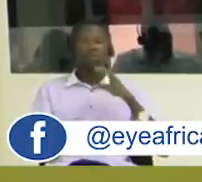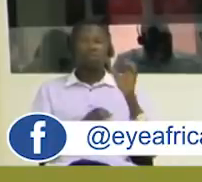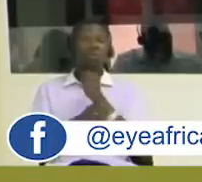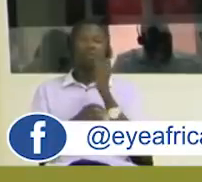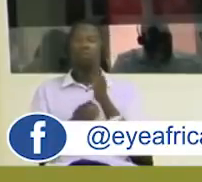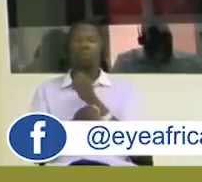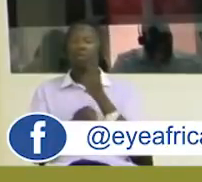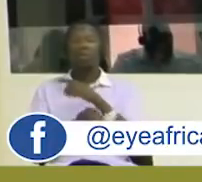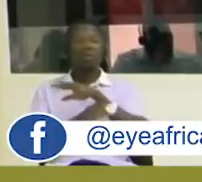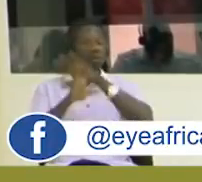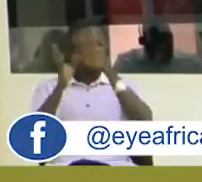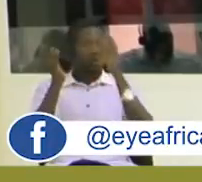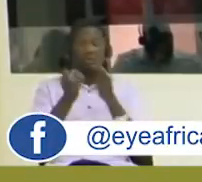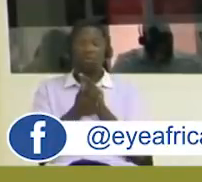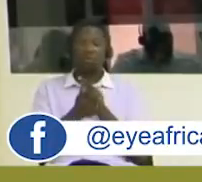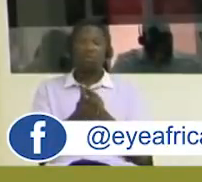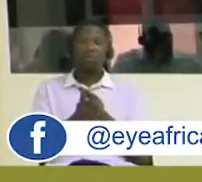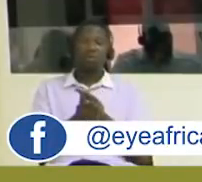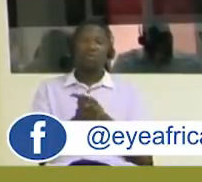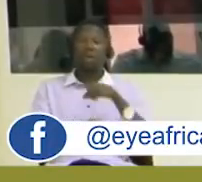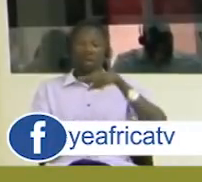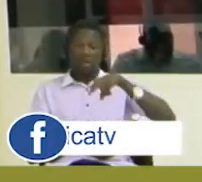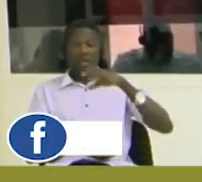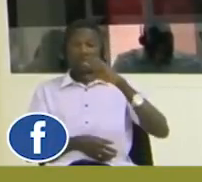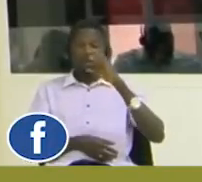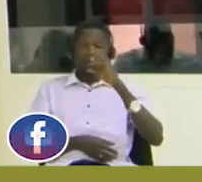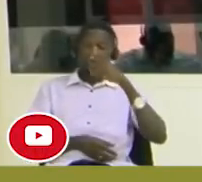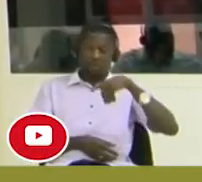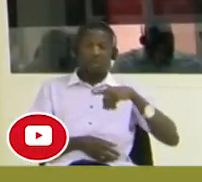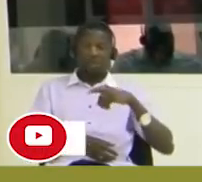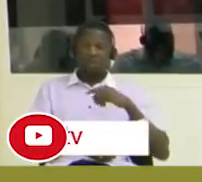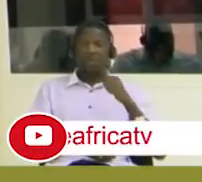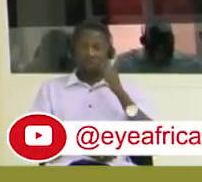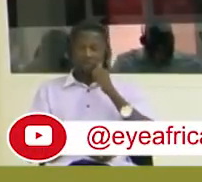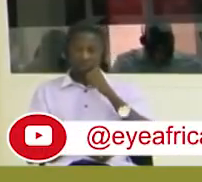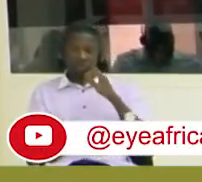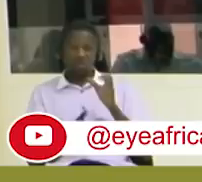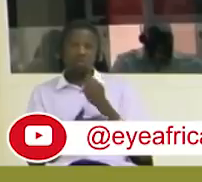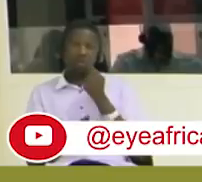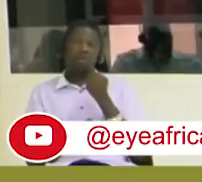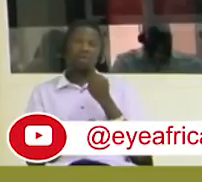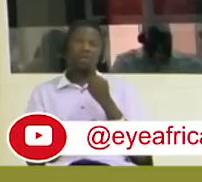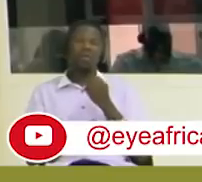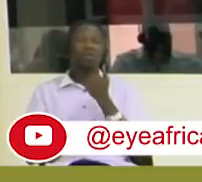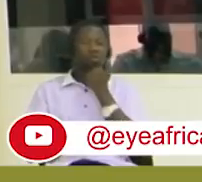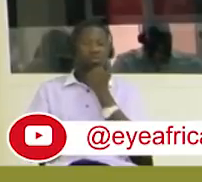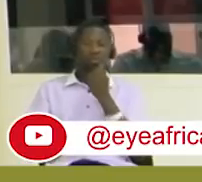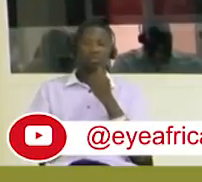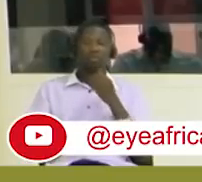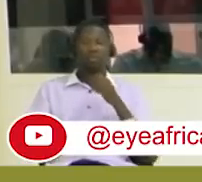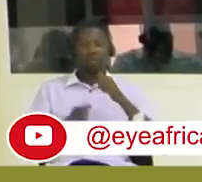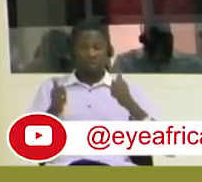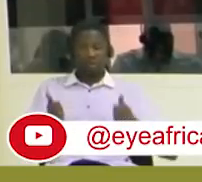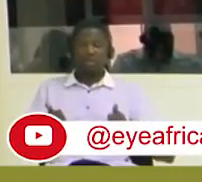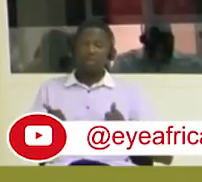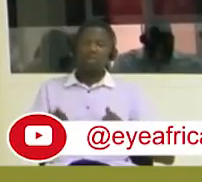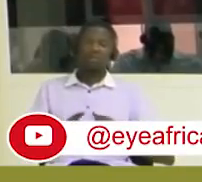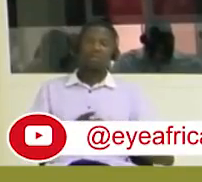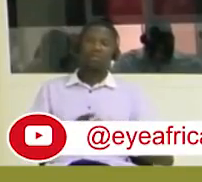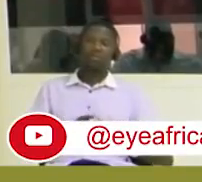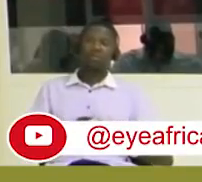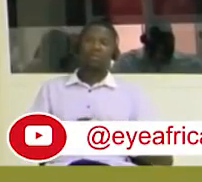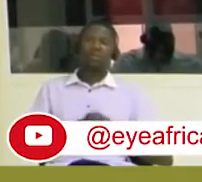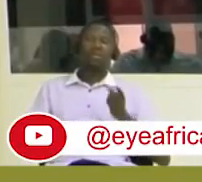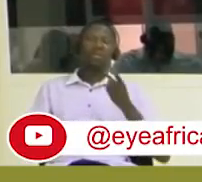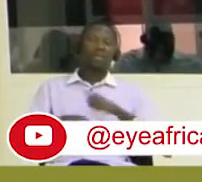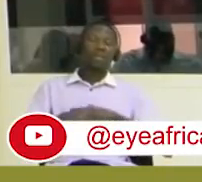country. The NCP used to win a number of seats. So as at 1994, if you